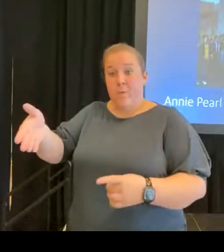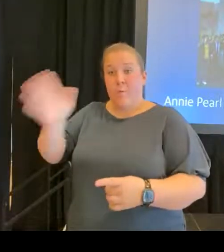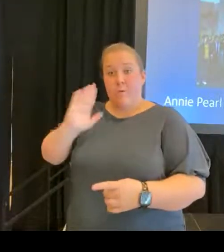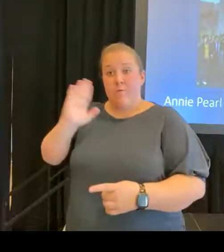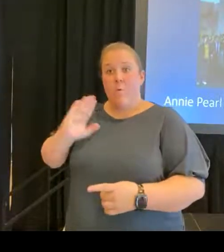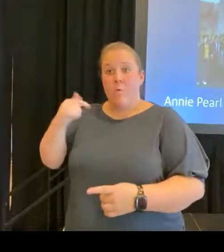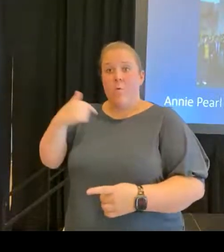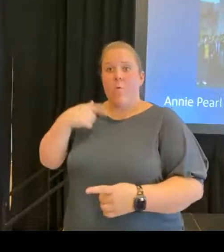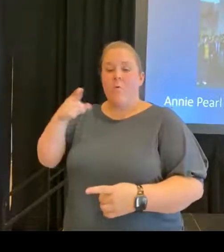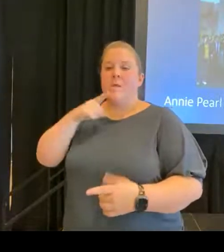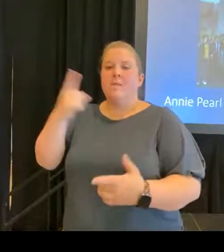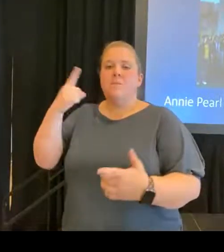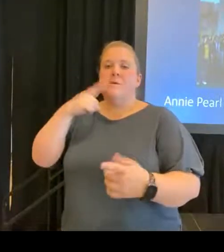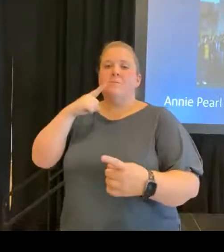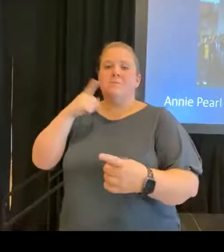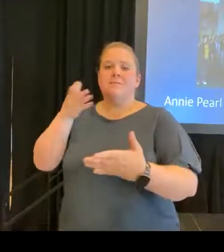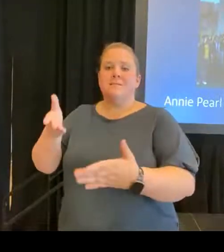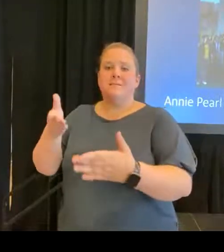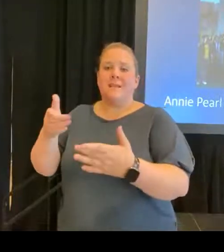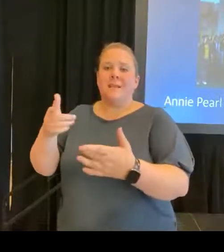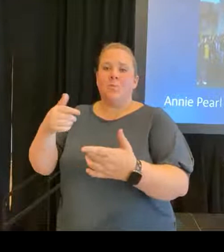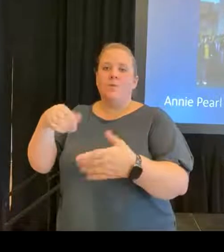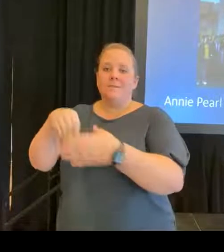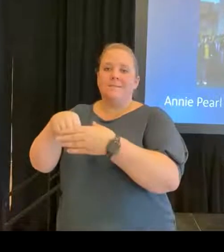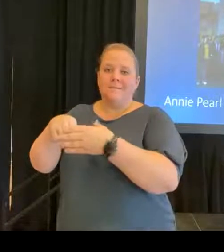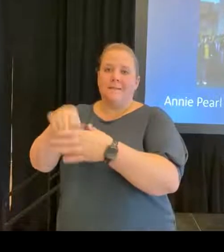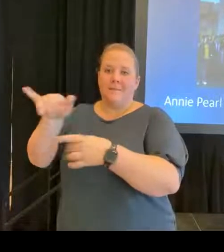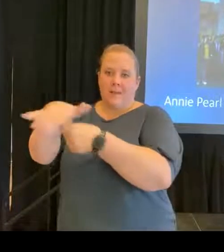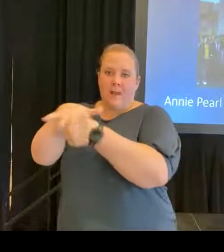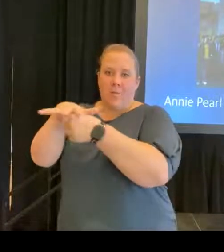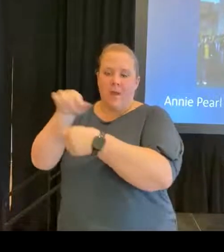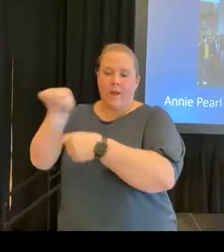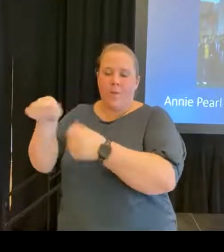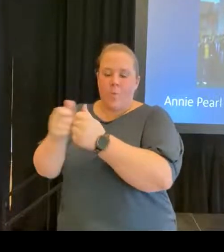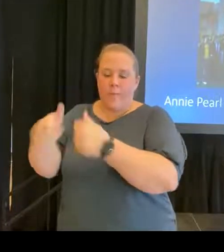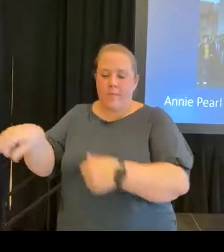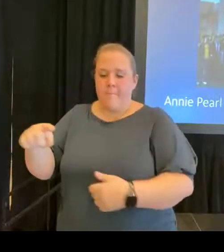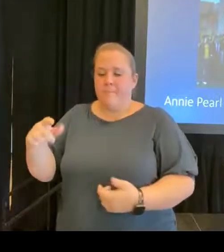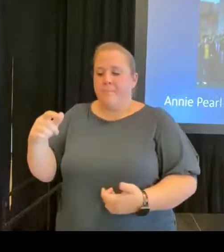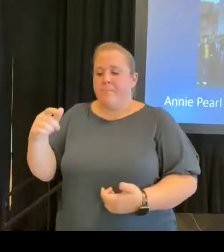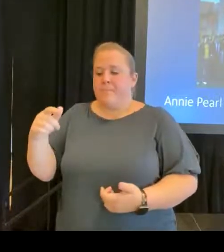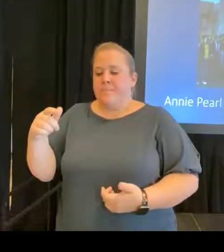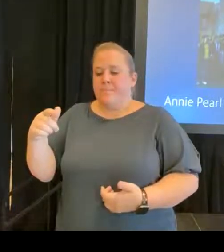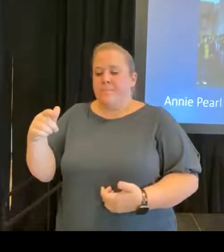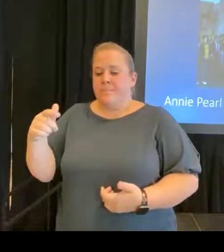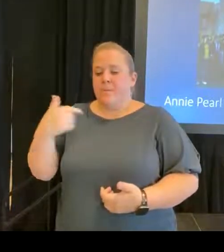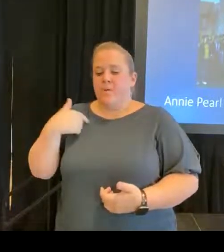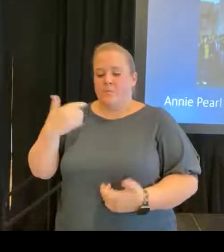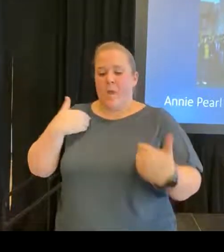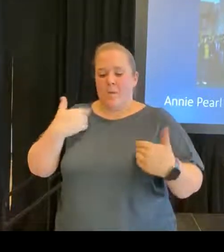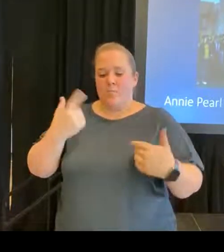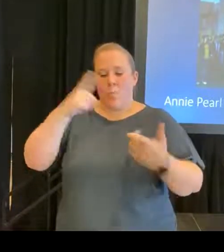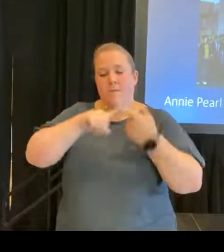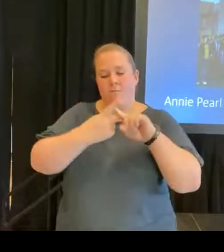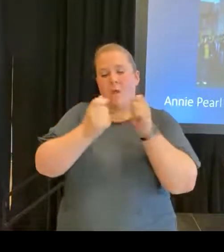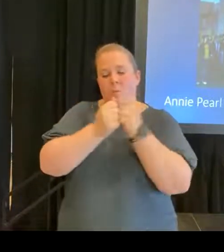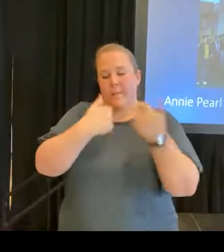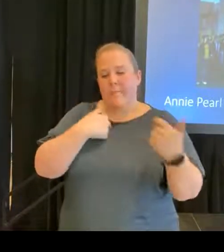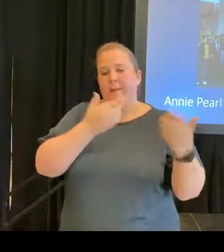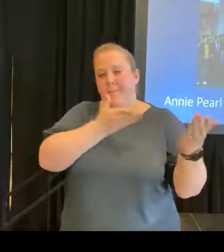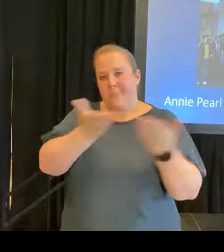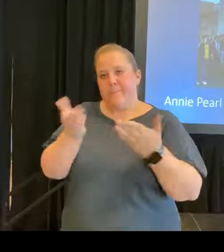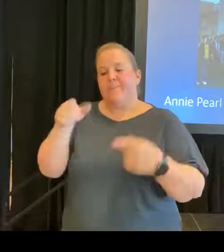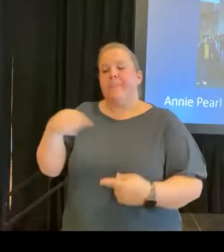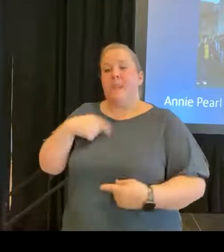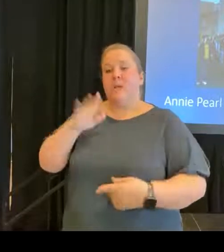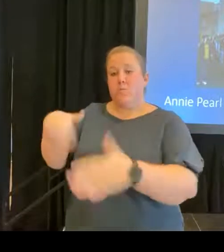Mr. Plain in Atlanta. I was in tax bill. And I took this friend of mine along with me. And